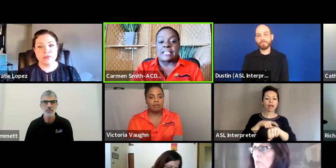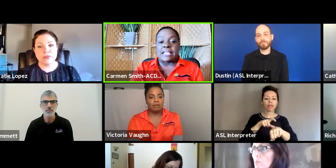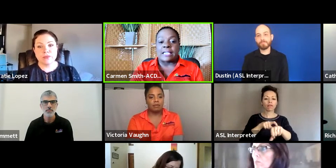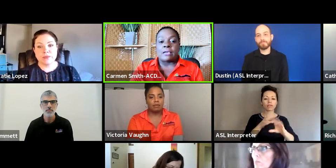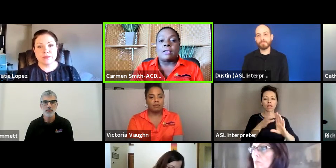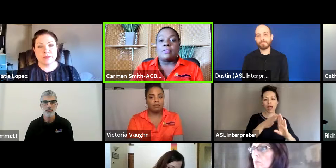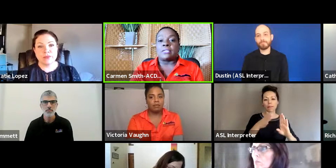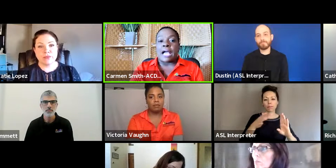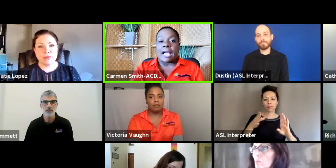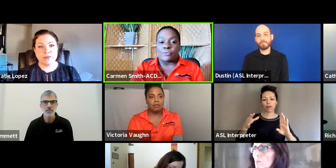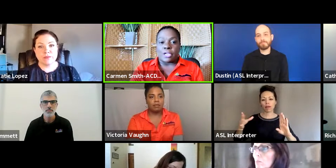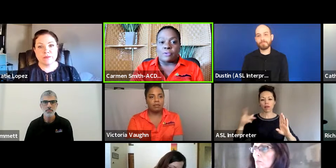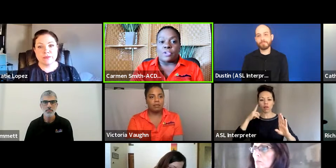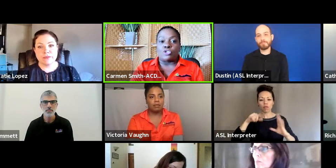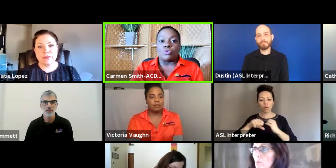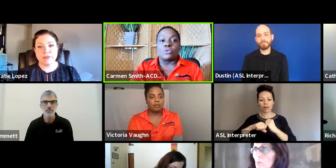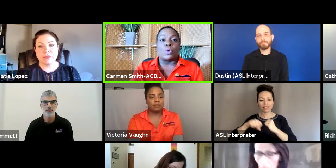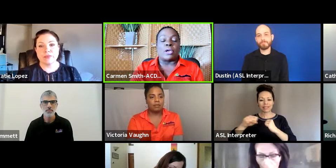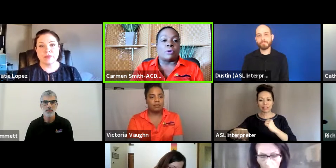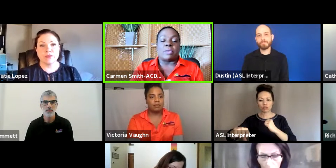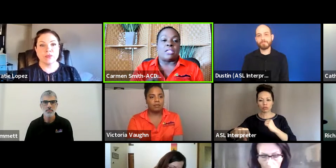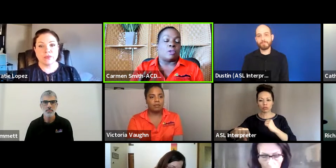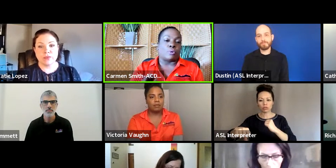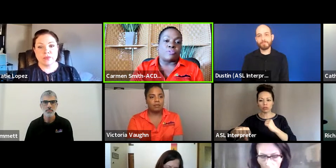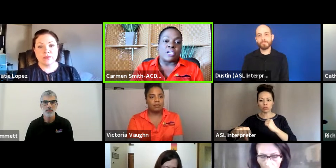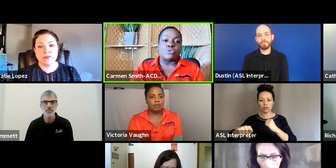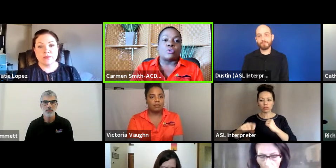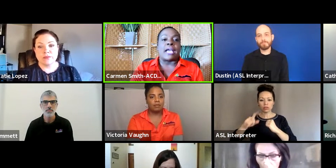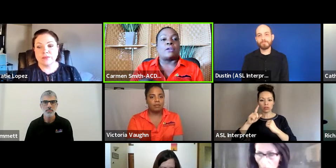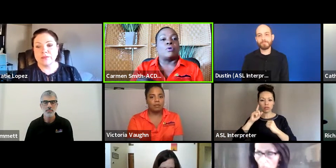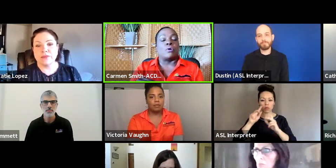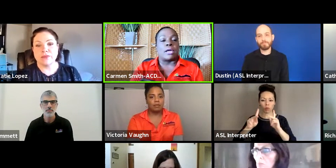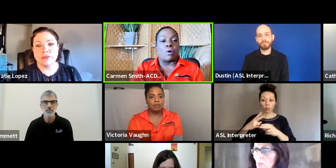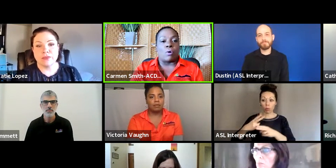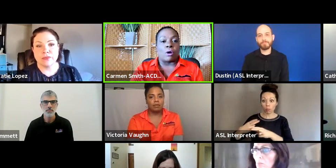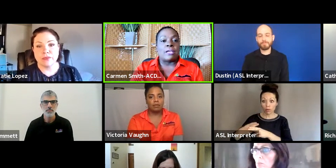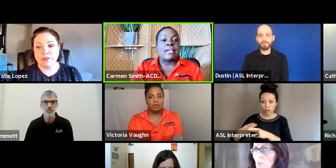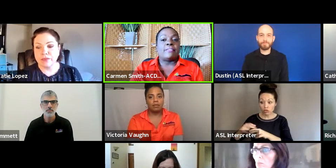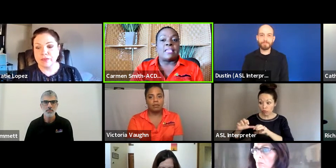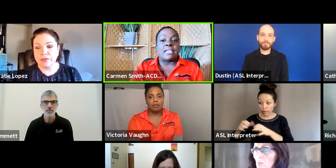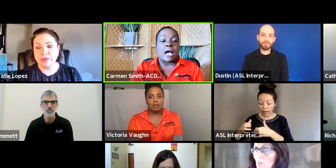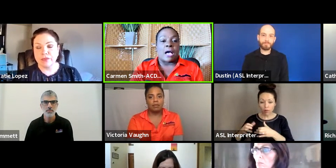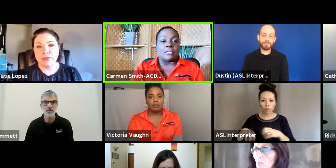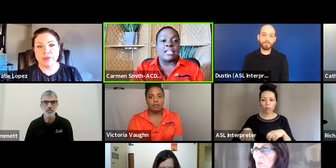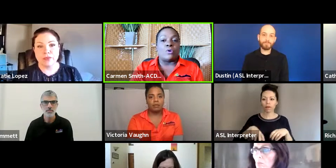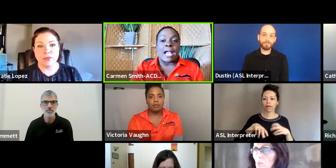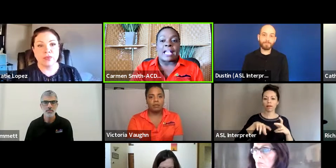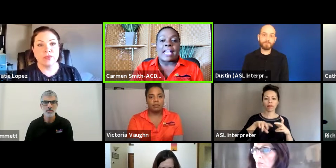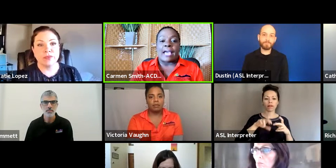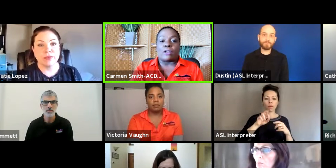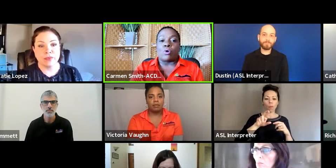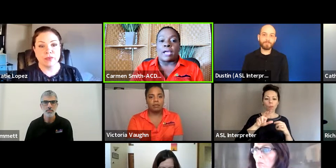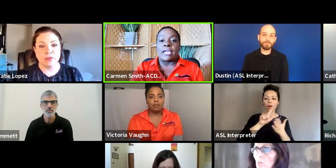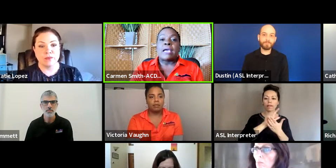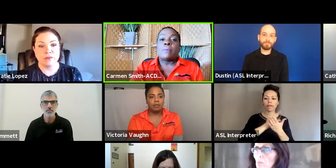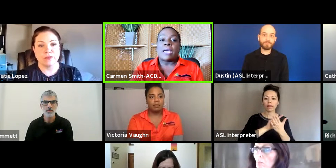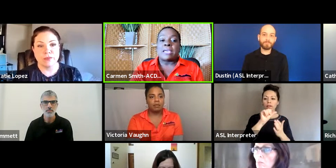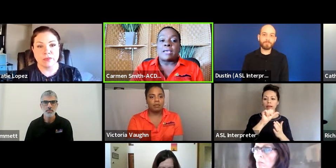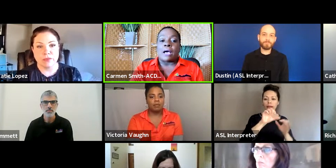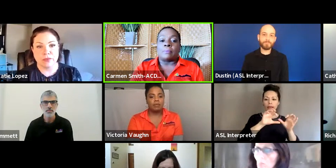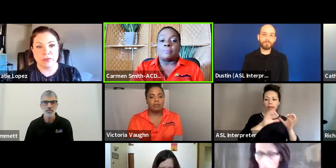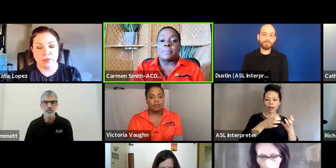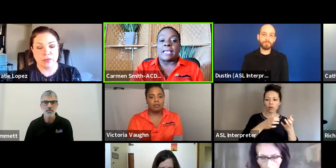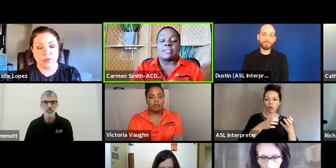direction of extending the time for individuals, whether it be in the provisional category or the legal aid